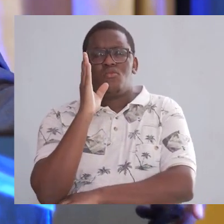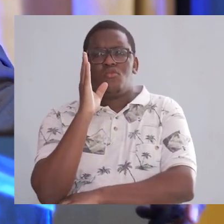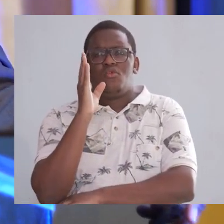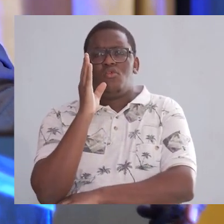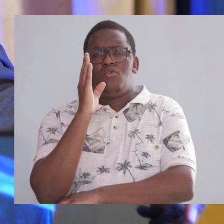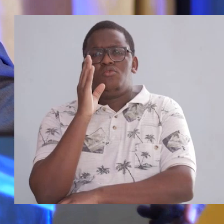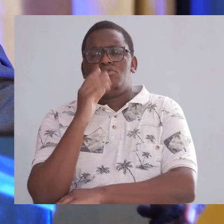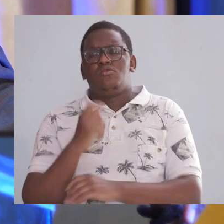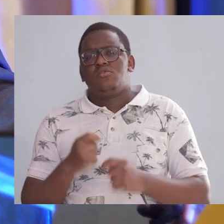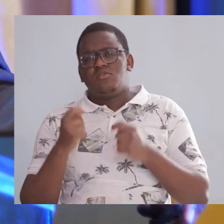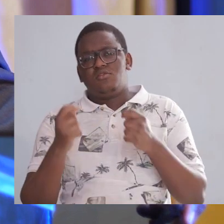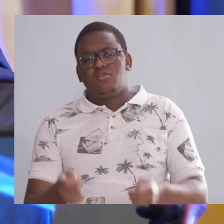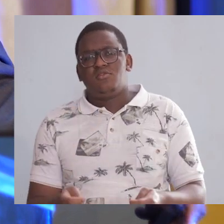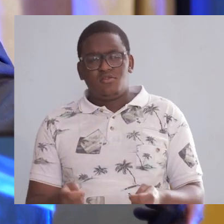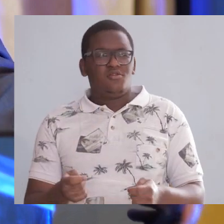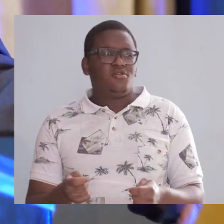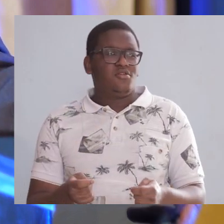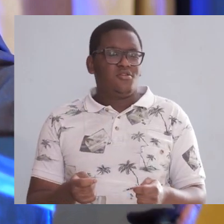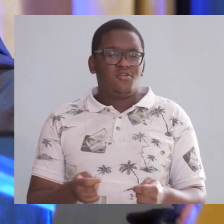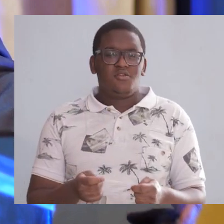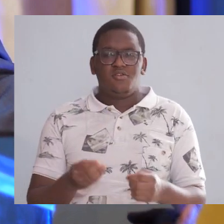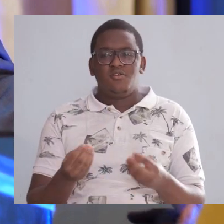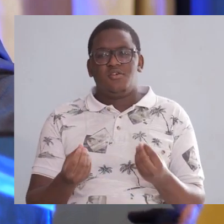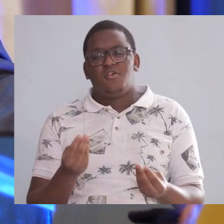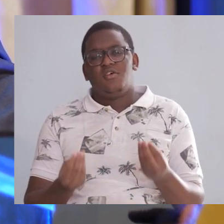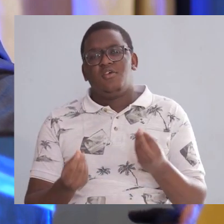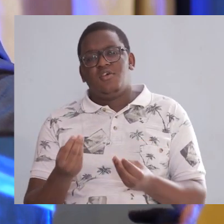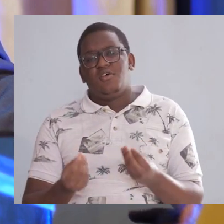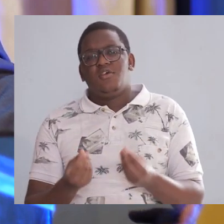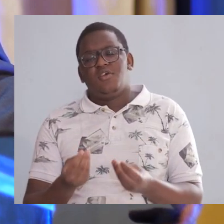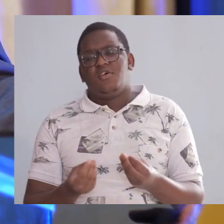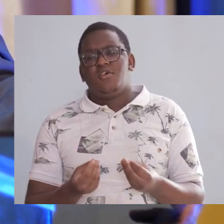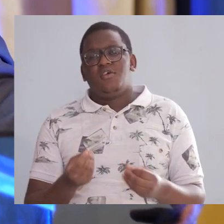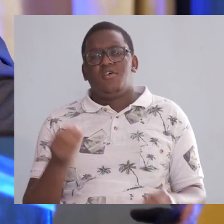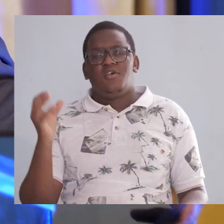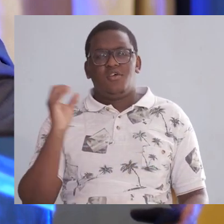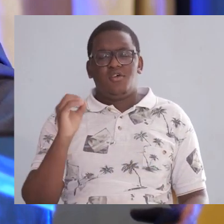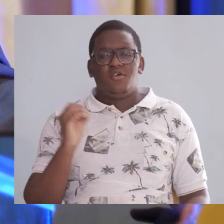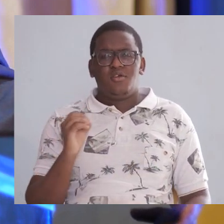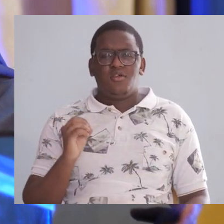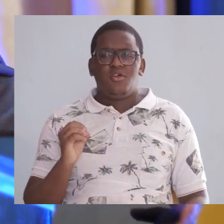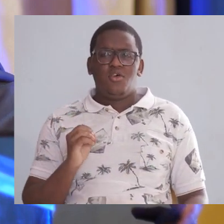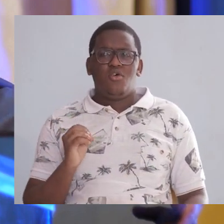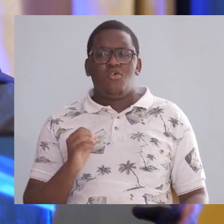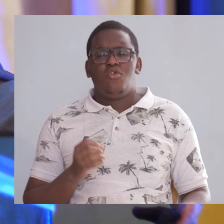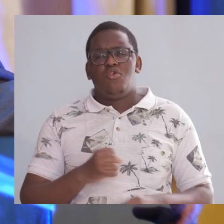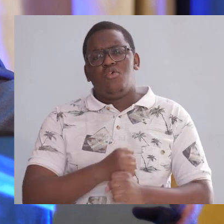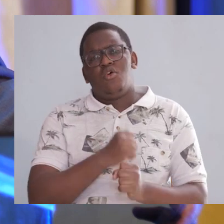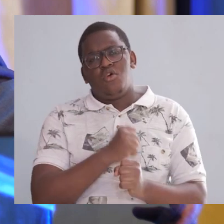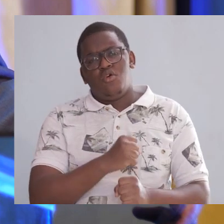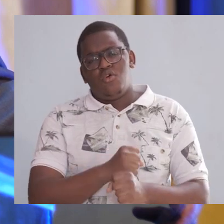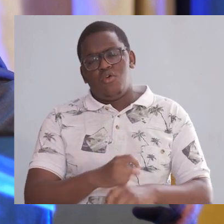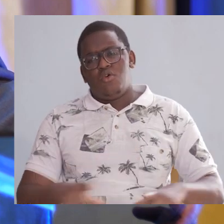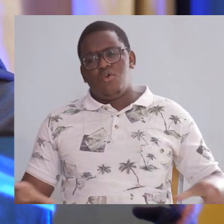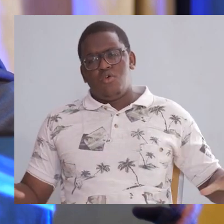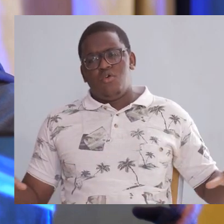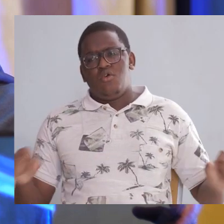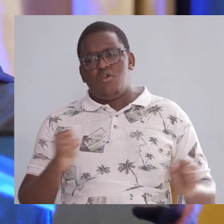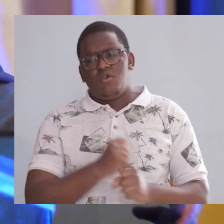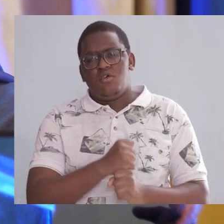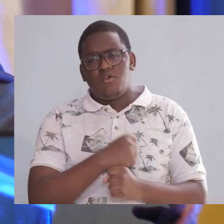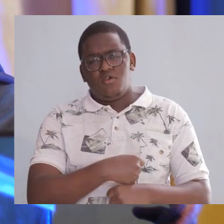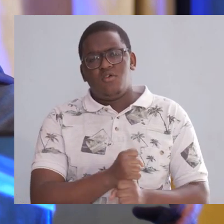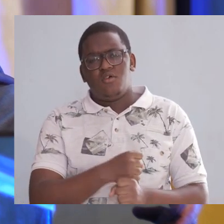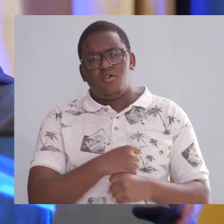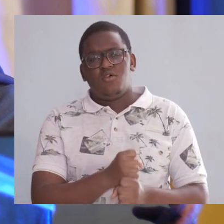to you, we pray that, Lord, you may help us to make amends. And even in our places of work and other places where, Lord, we